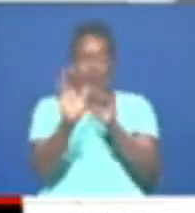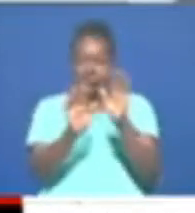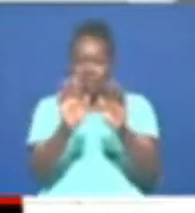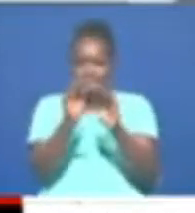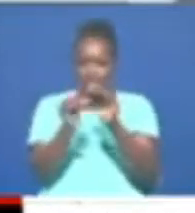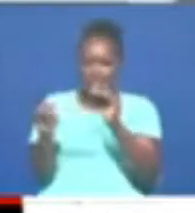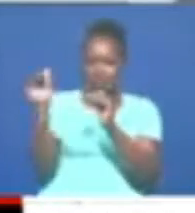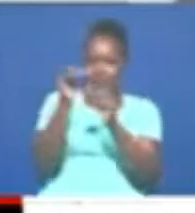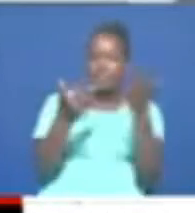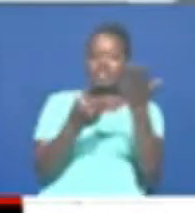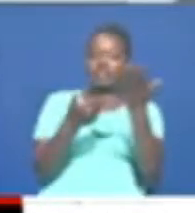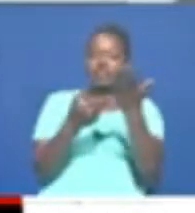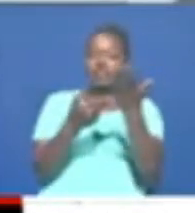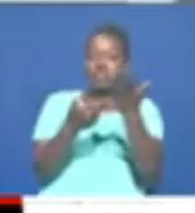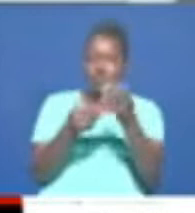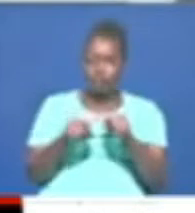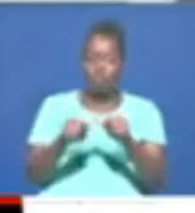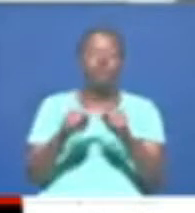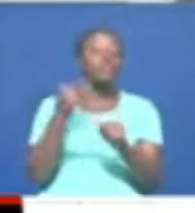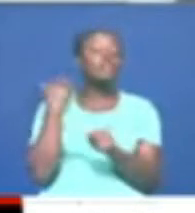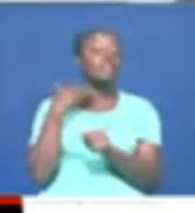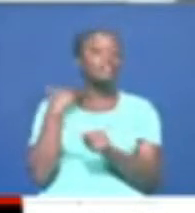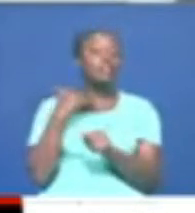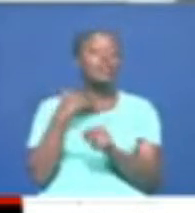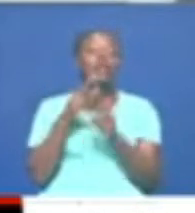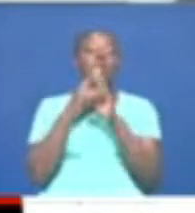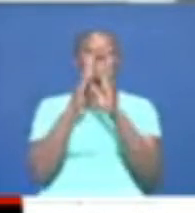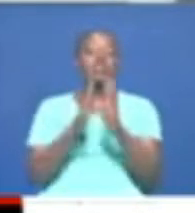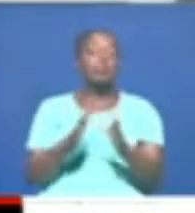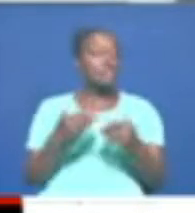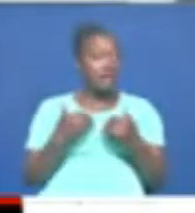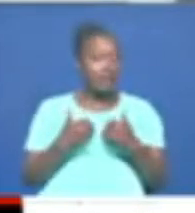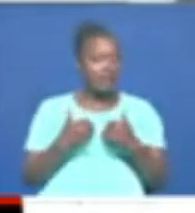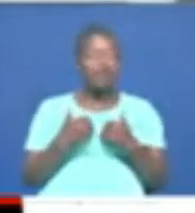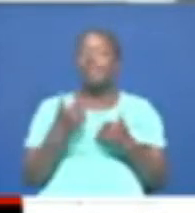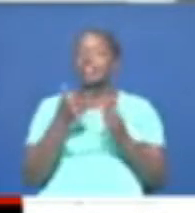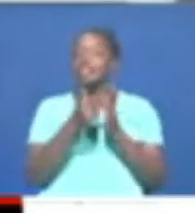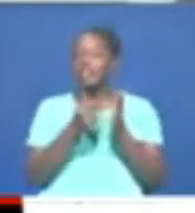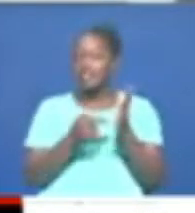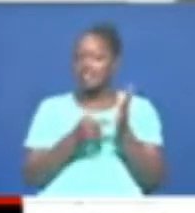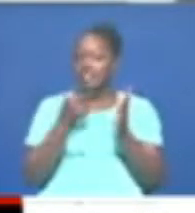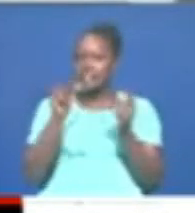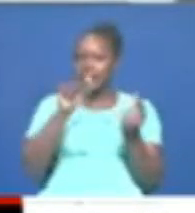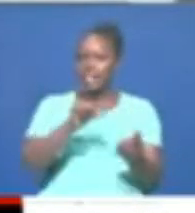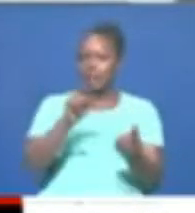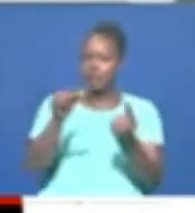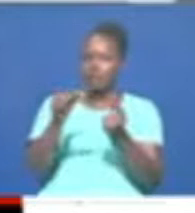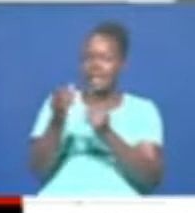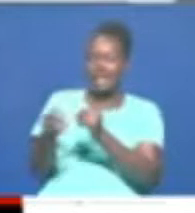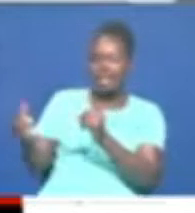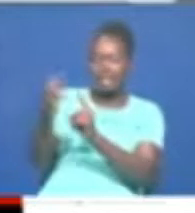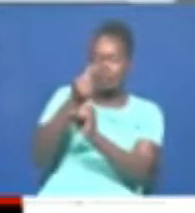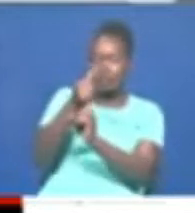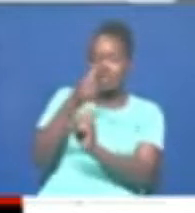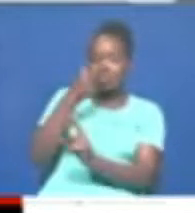in technology to perpetrate crime. And as Kamche Meza reports, the president termed the laboratory a milestone, saying government